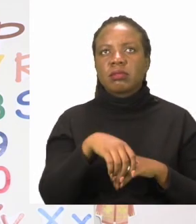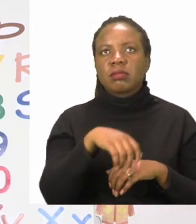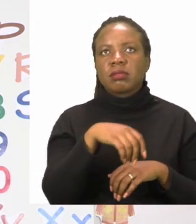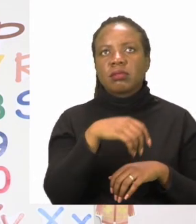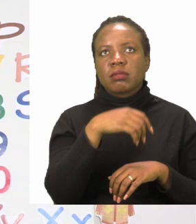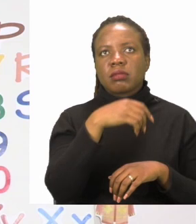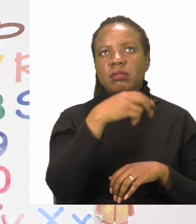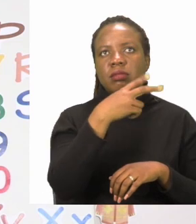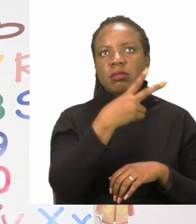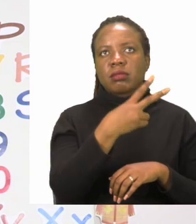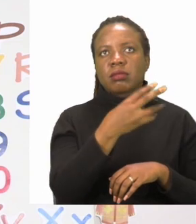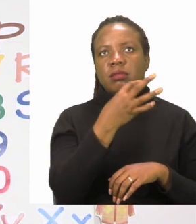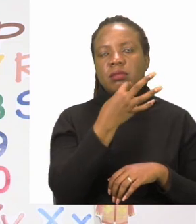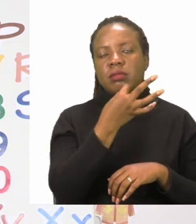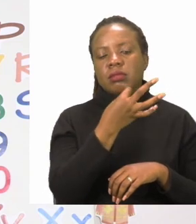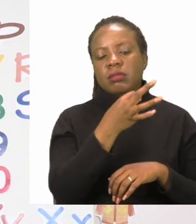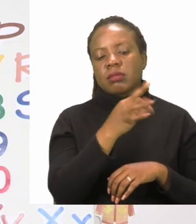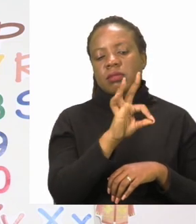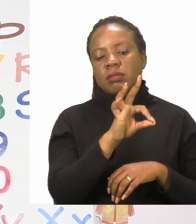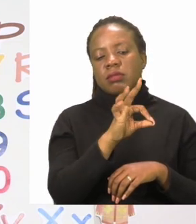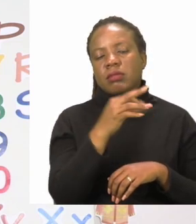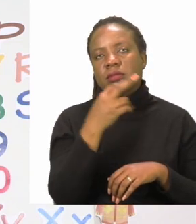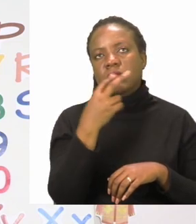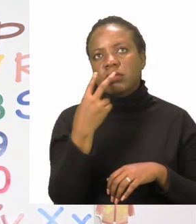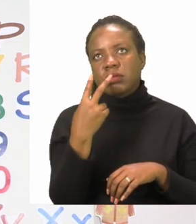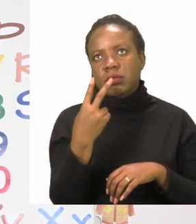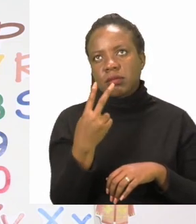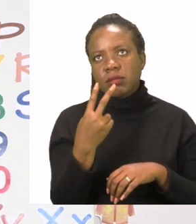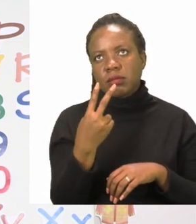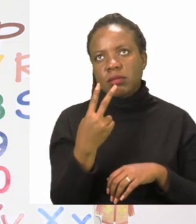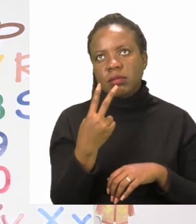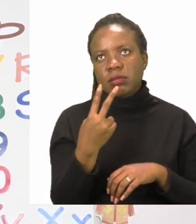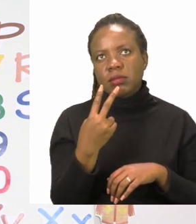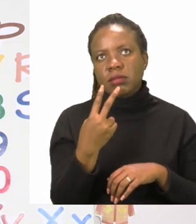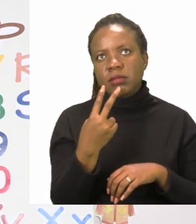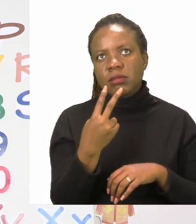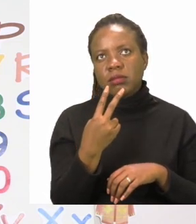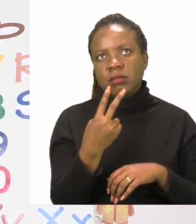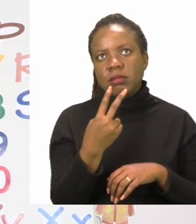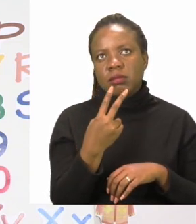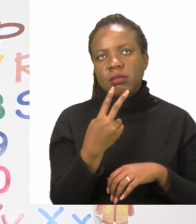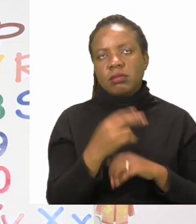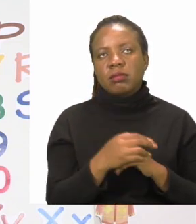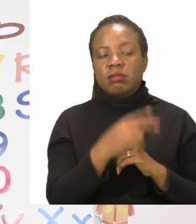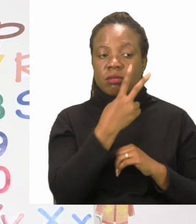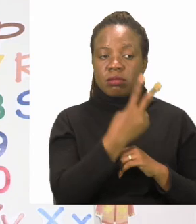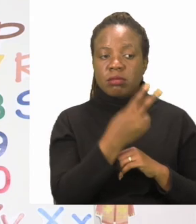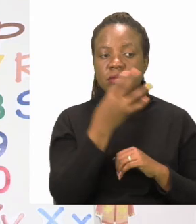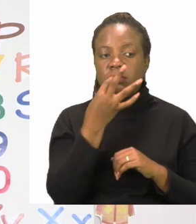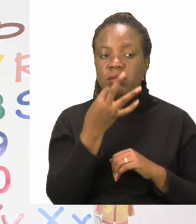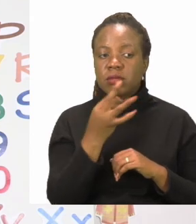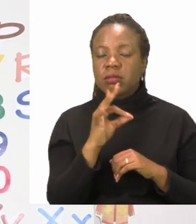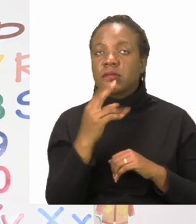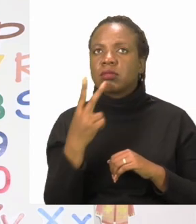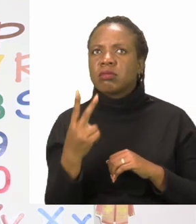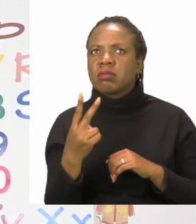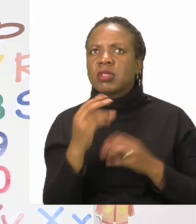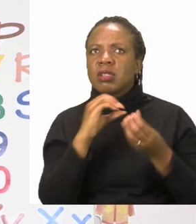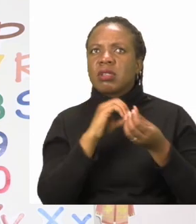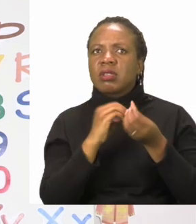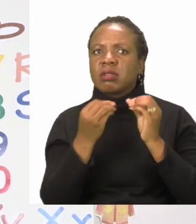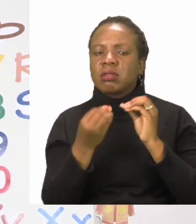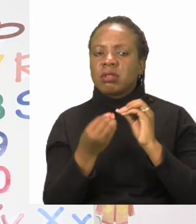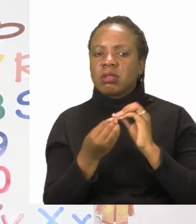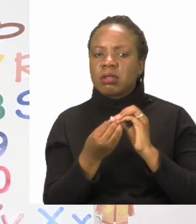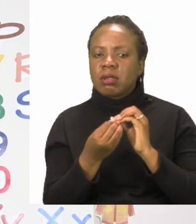says 292. The digit that has been underlined is